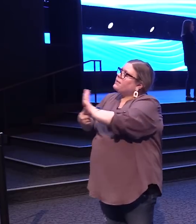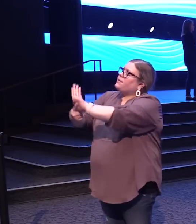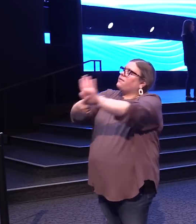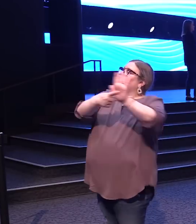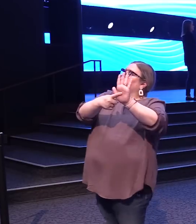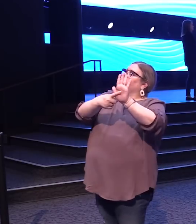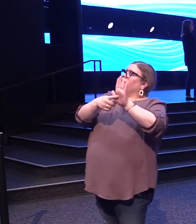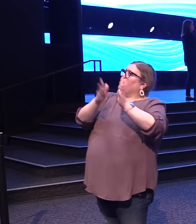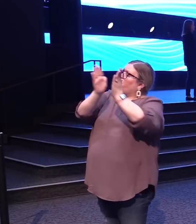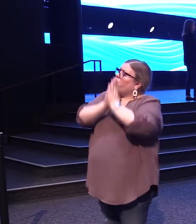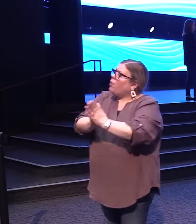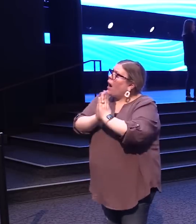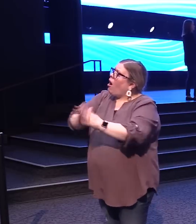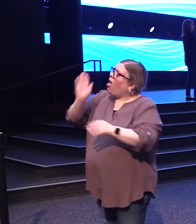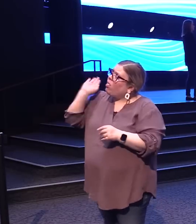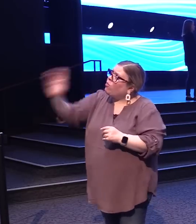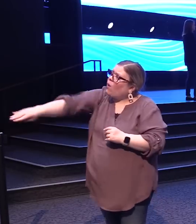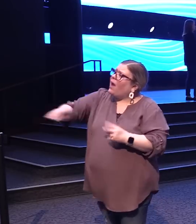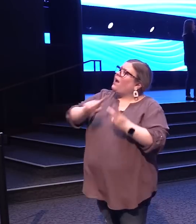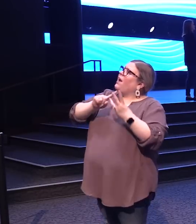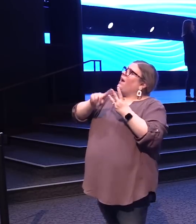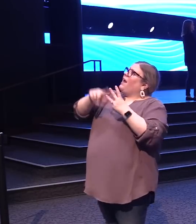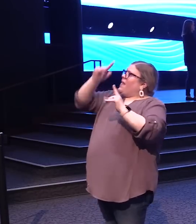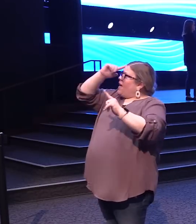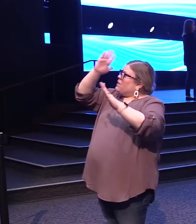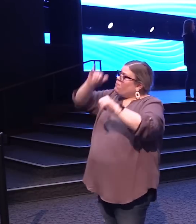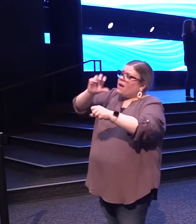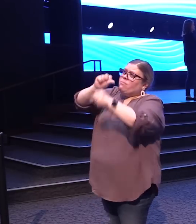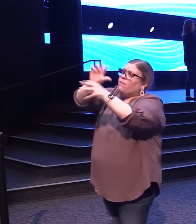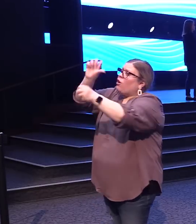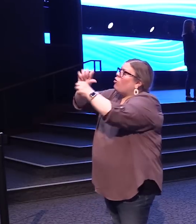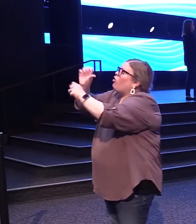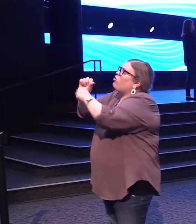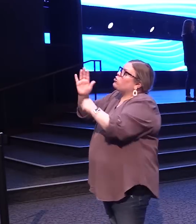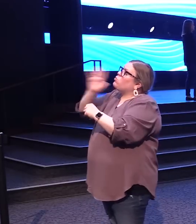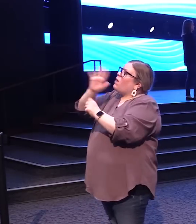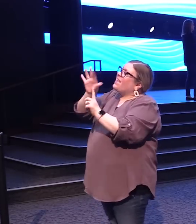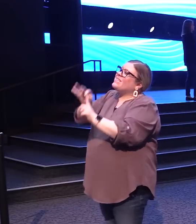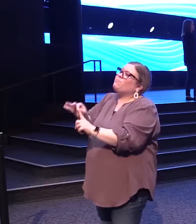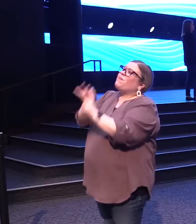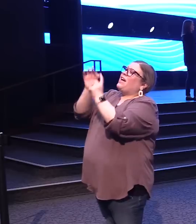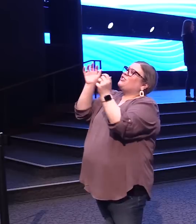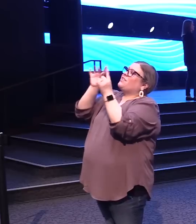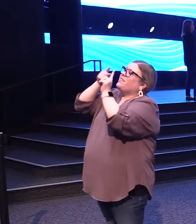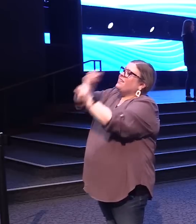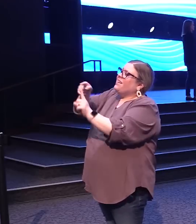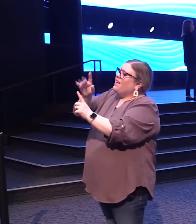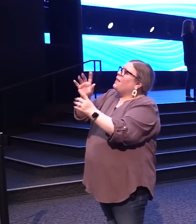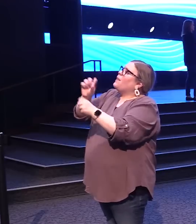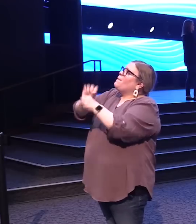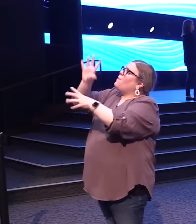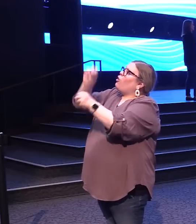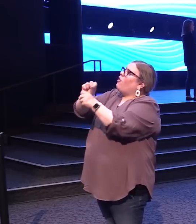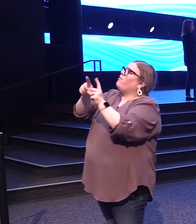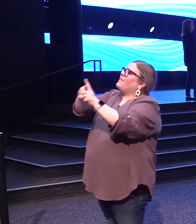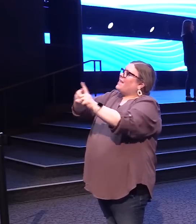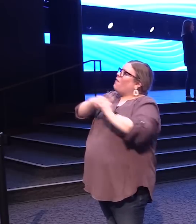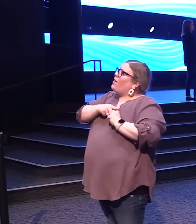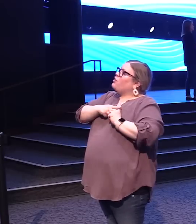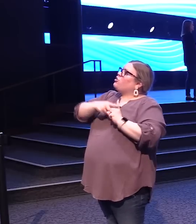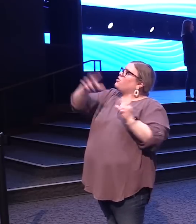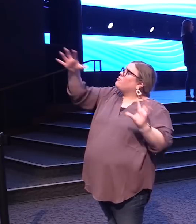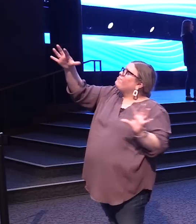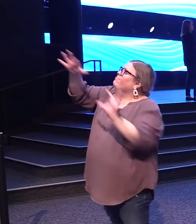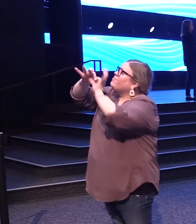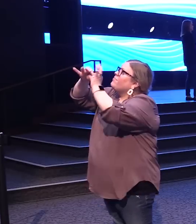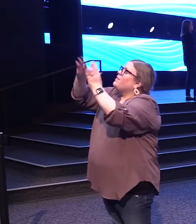be houses of prayer. Yes, we will expect miracles wherever we go, especially the miracle of salvation to come and